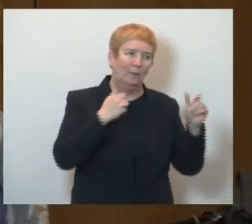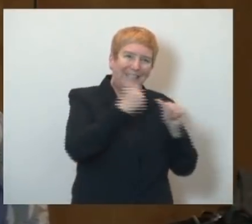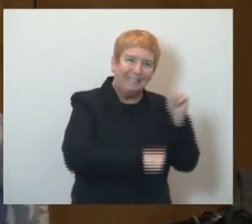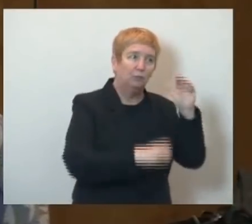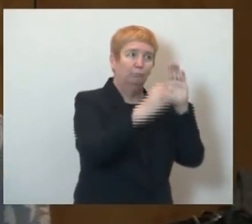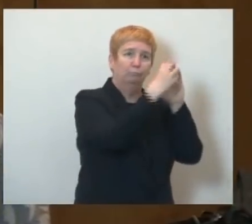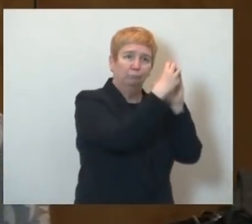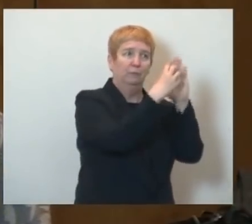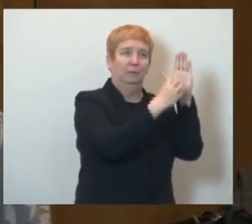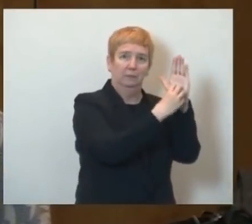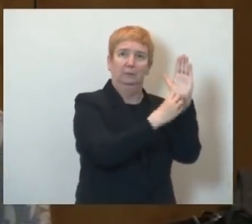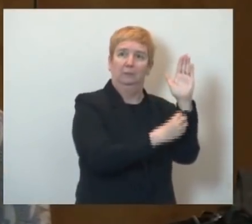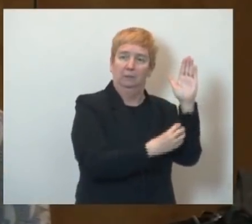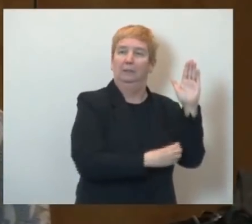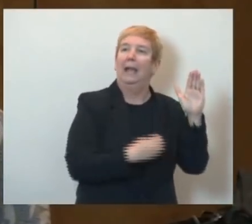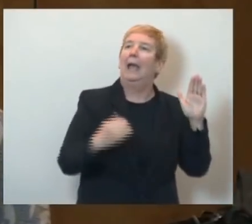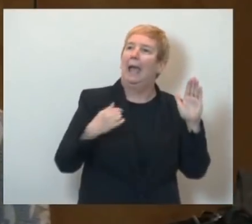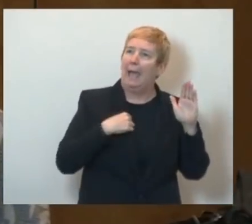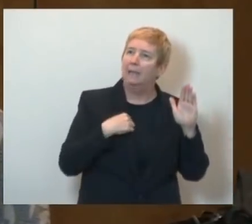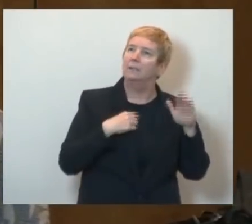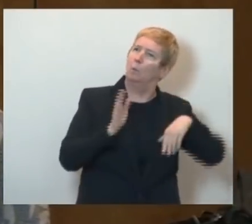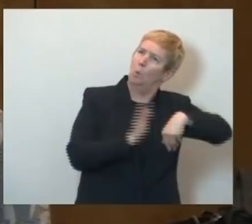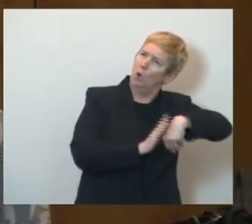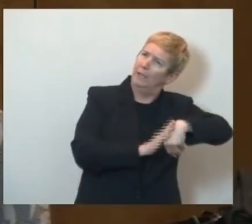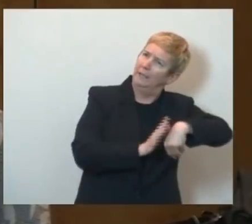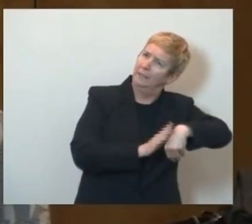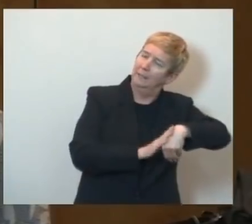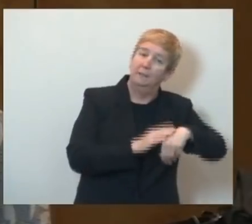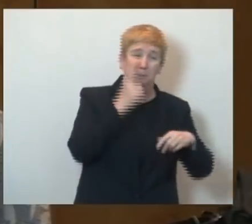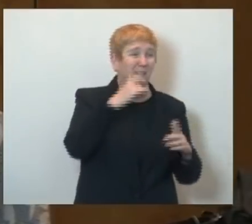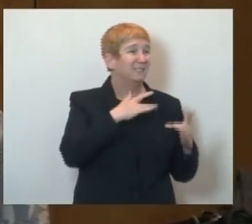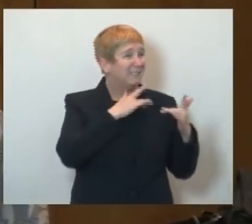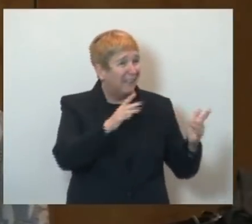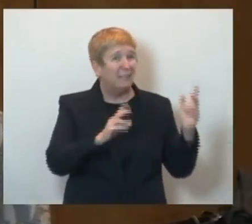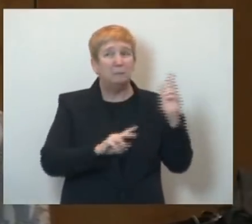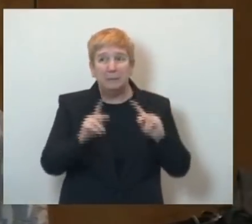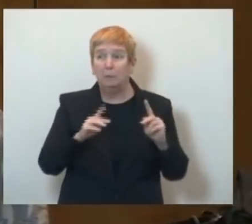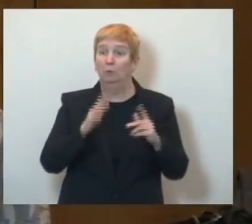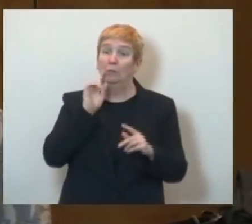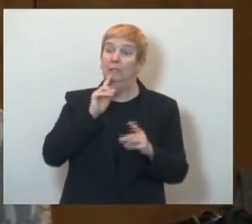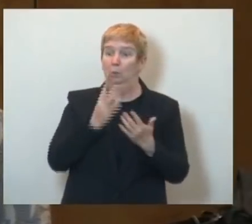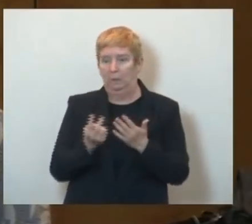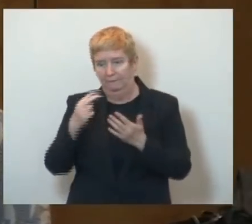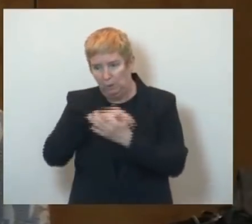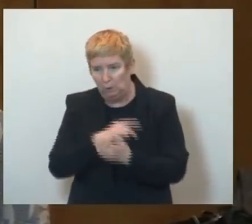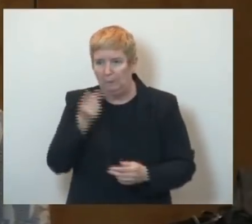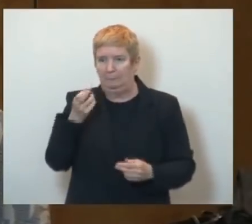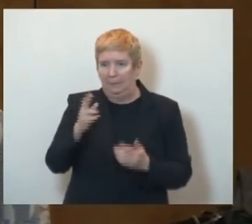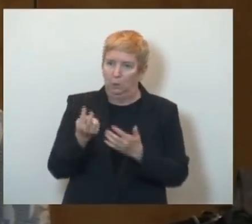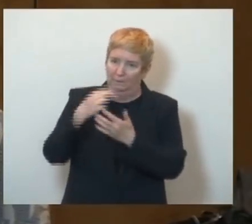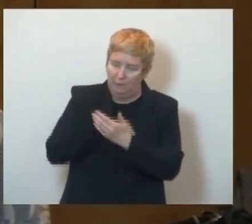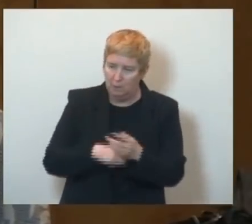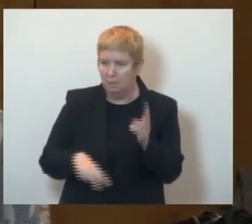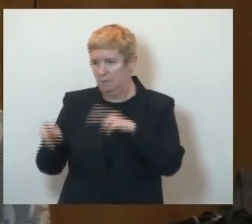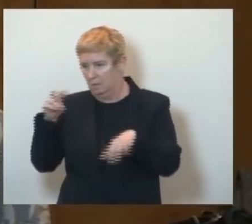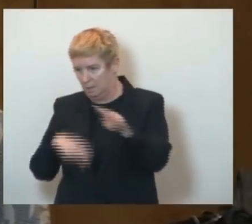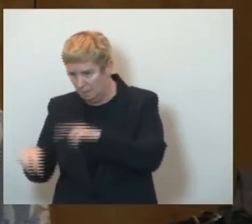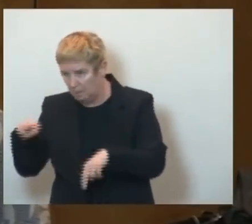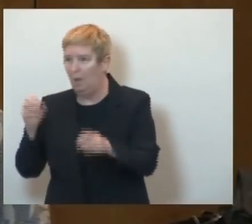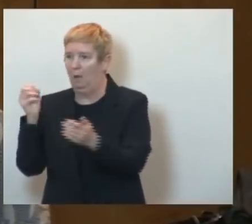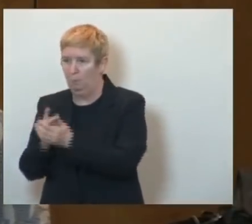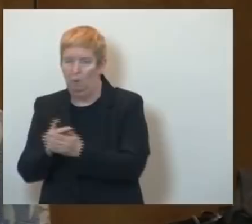subject, and research is subject to a very intense peer review process. I've been through it, it's hard. And